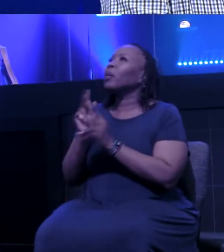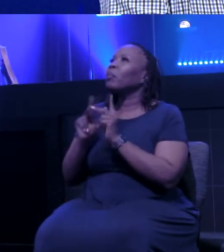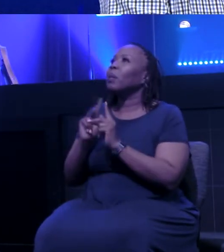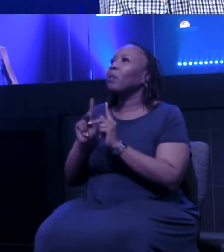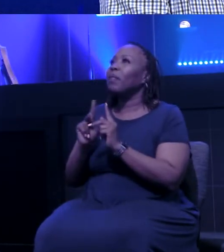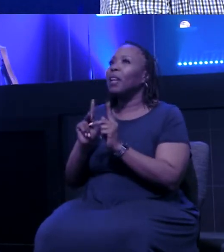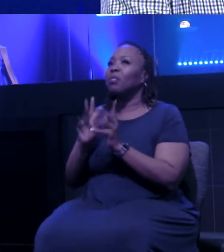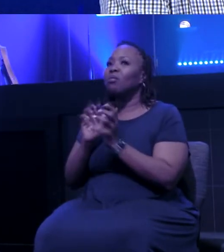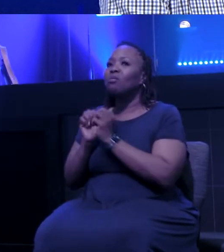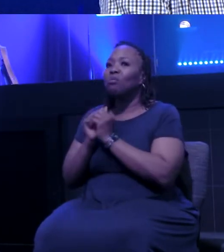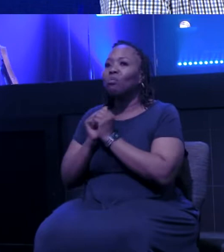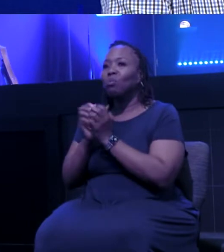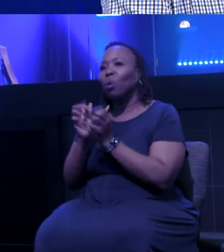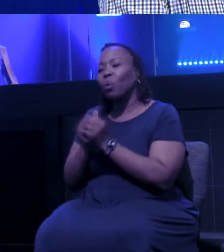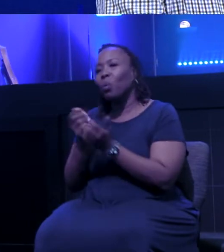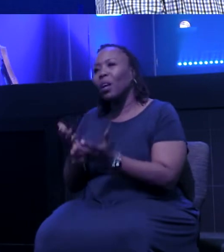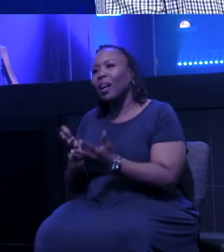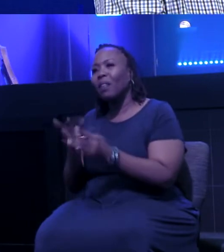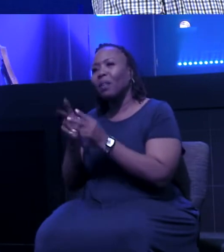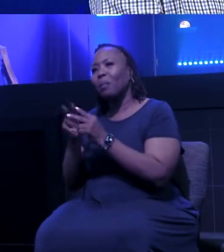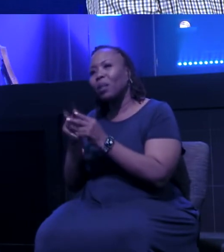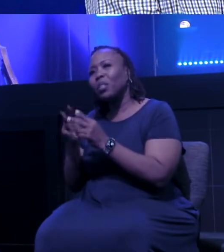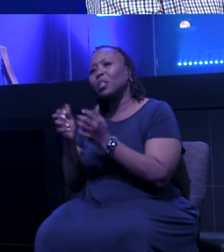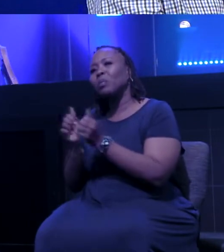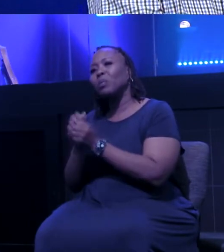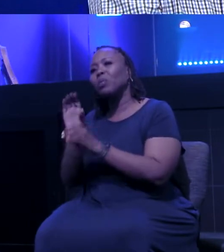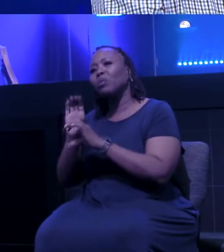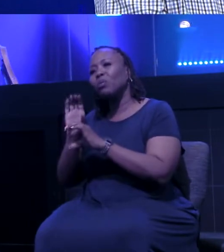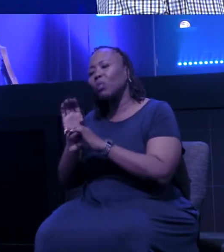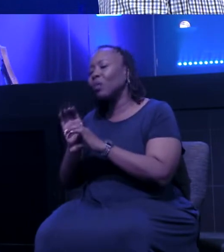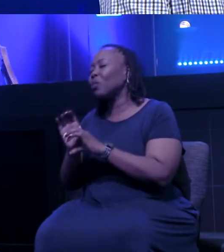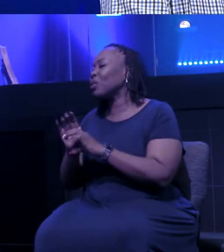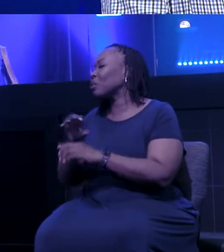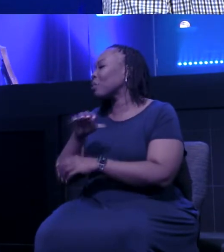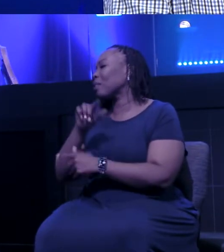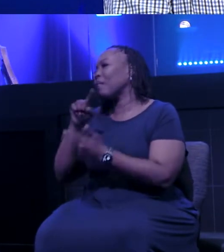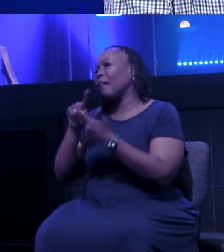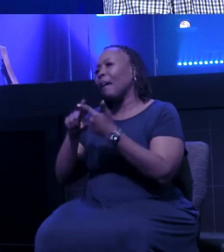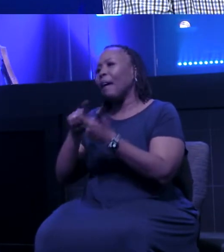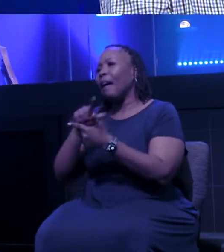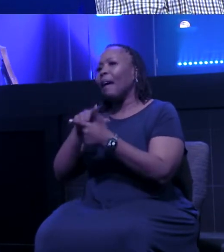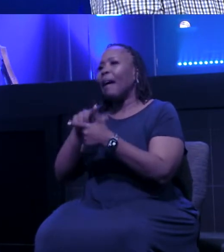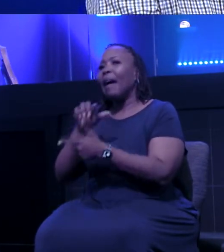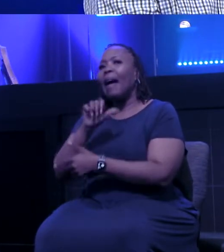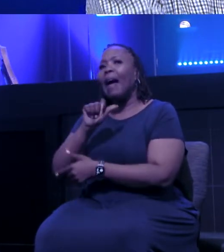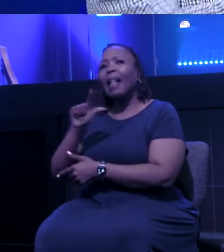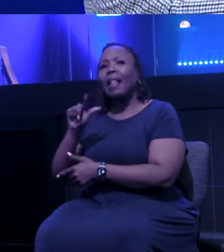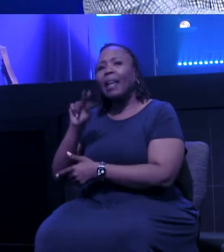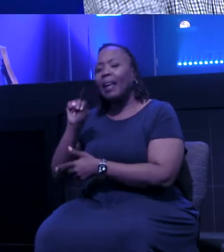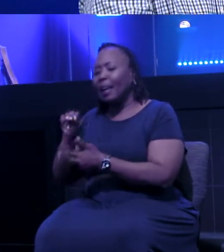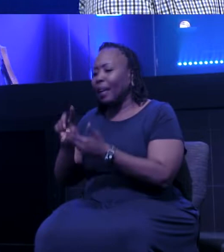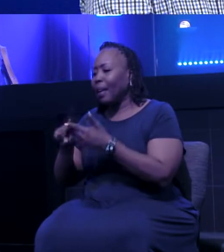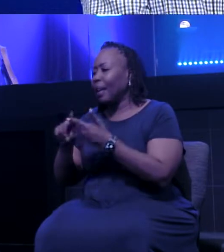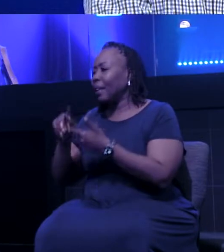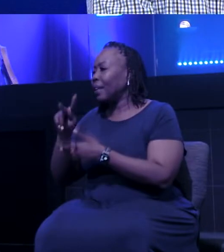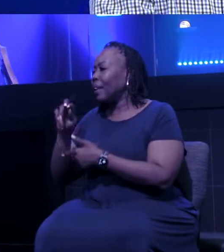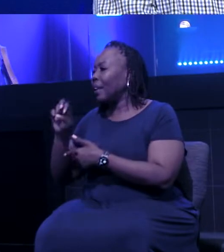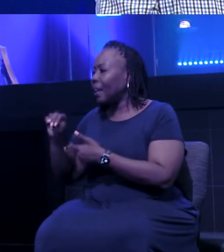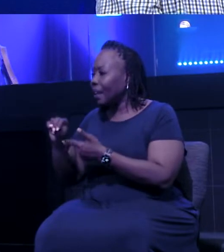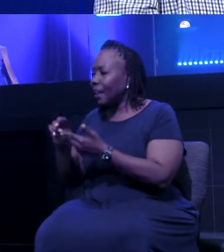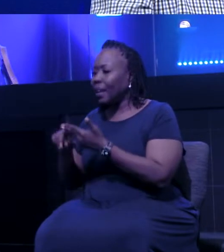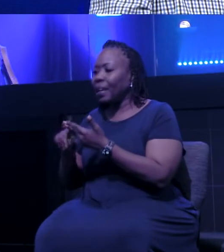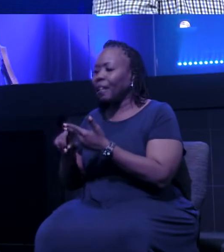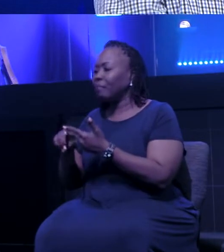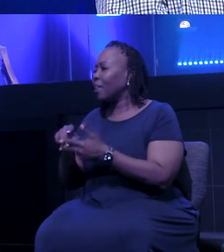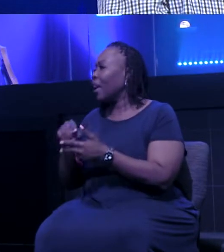collaborated with, the church planning partnerships with Alan, with Ken, and with others, and having those conversations. And then we started,